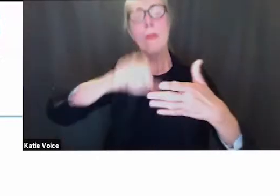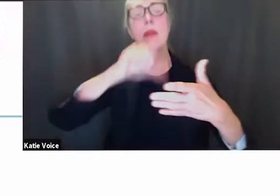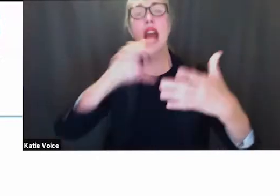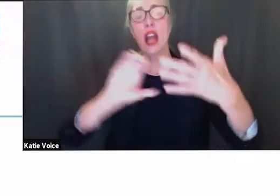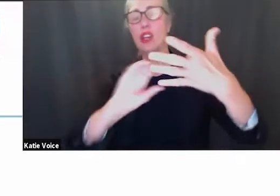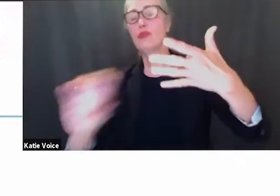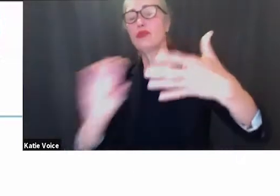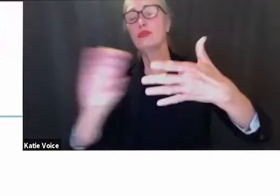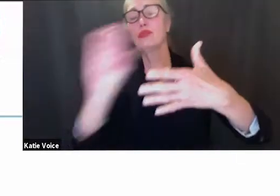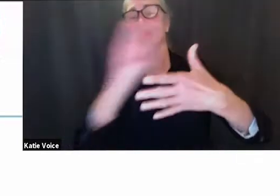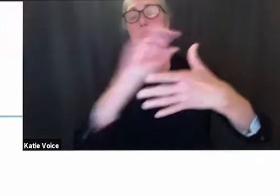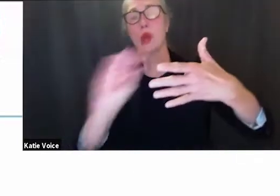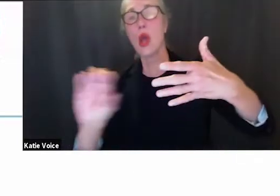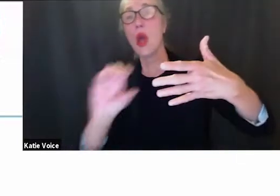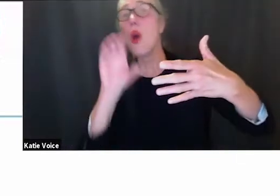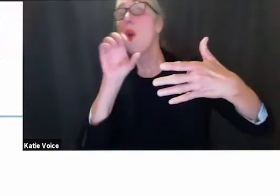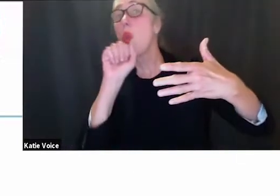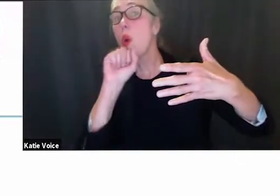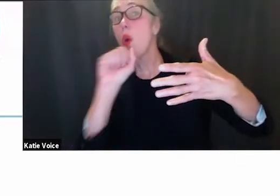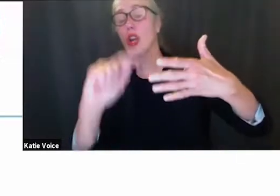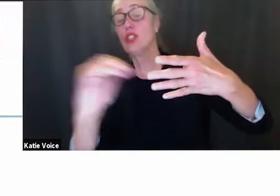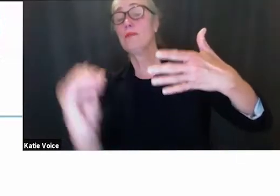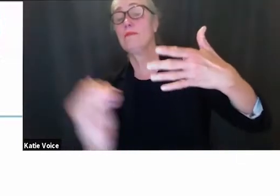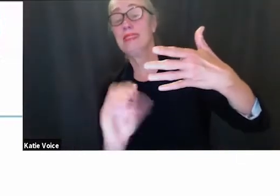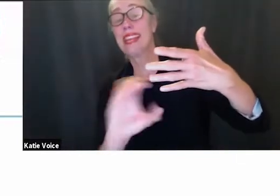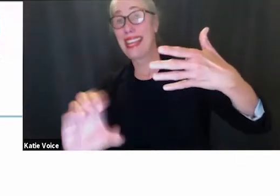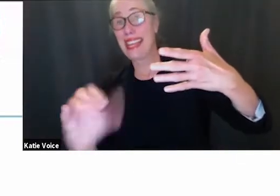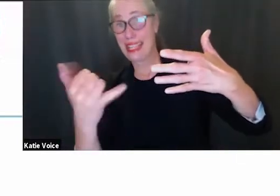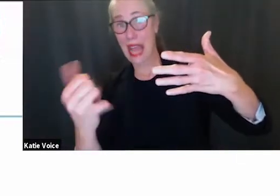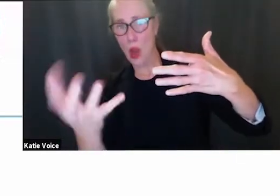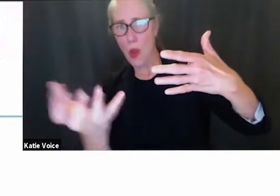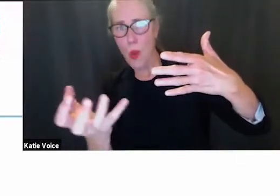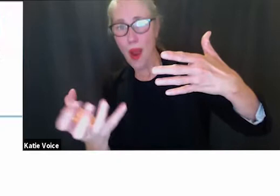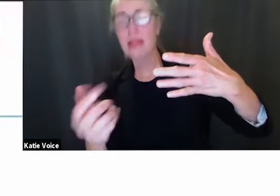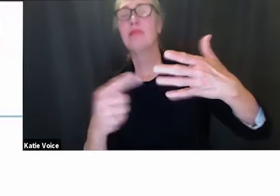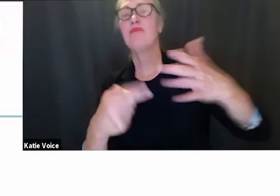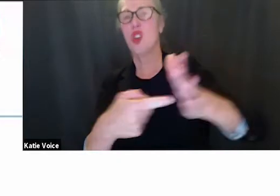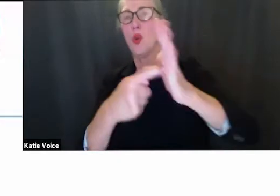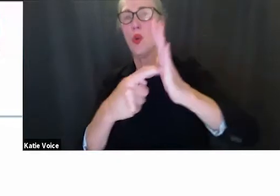shooting for the yellow. We needed to get below